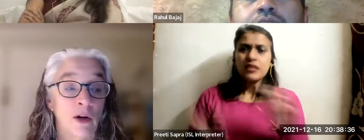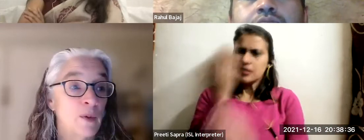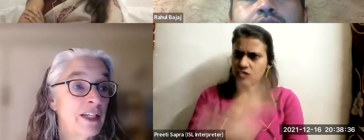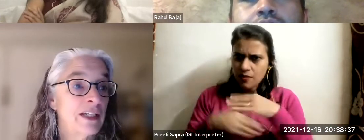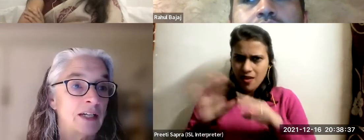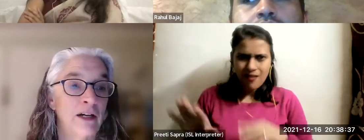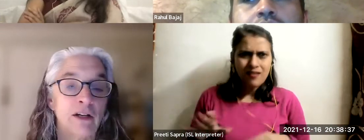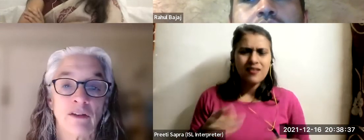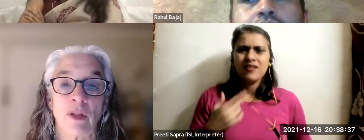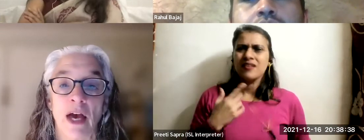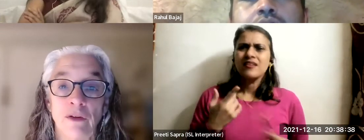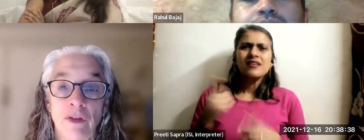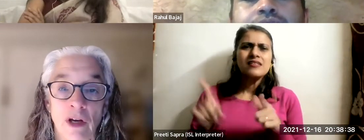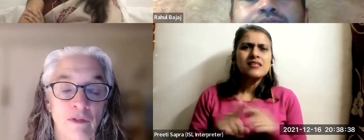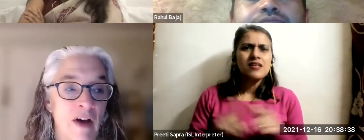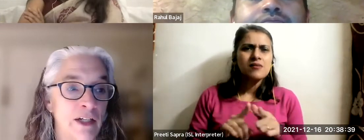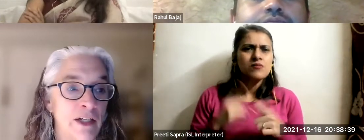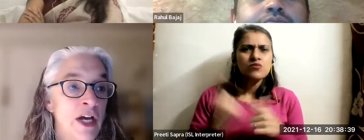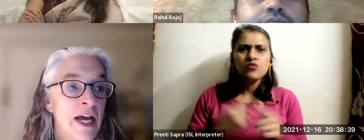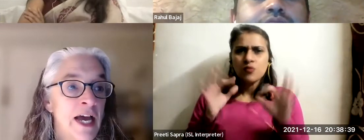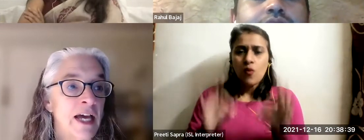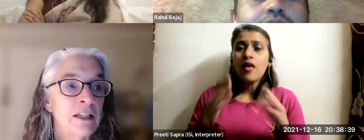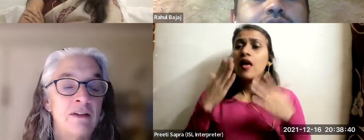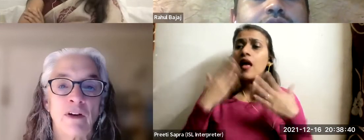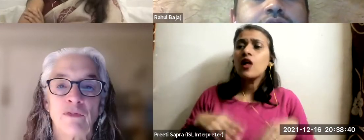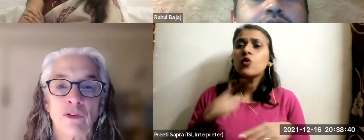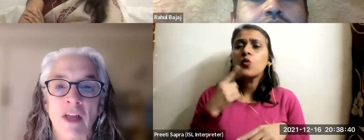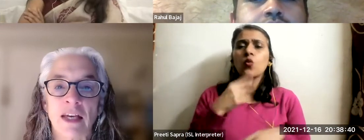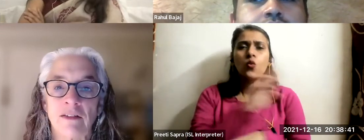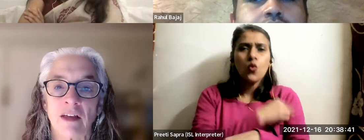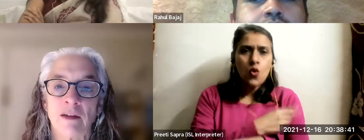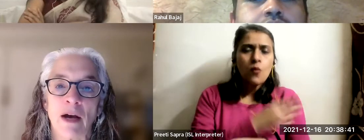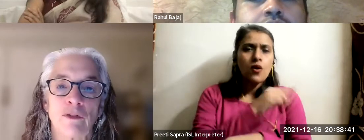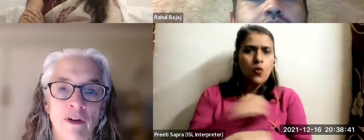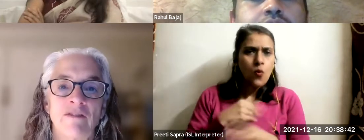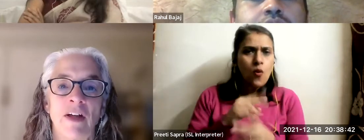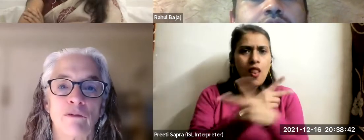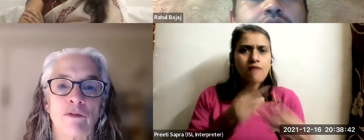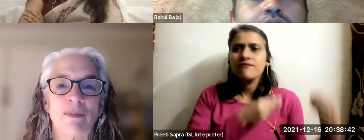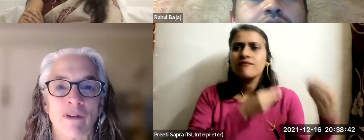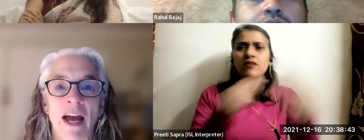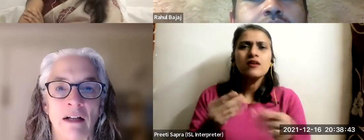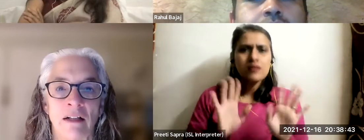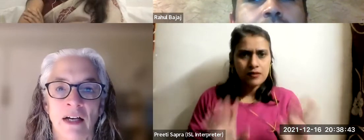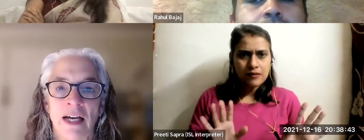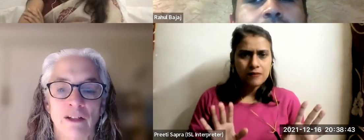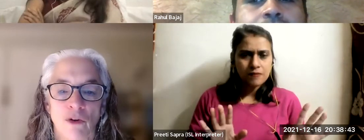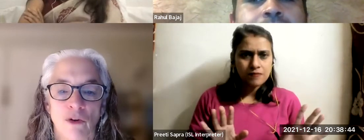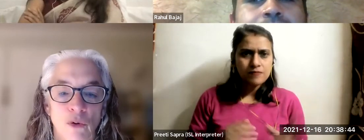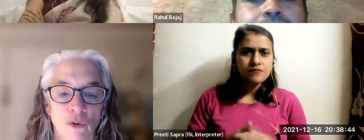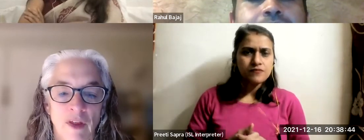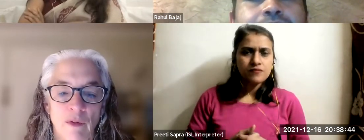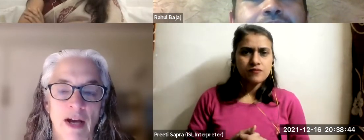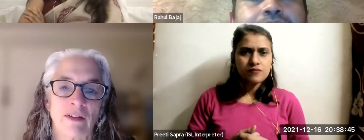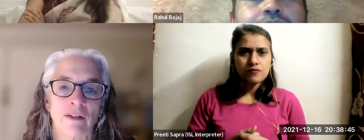joke. We did an entire case with a healthcare provider. And in the very first day, he's telling me how his grandfather reads Braille. And it's